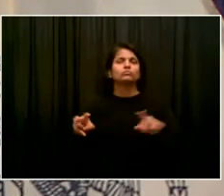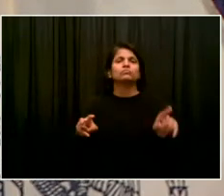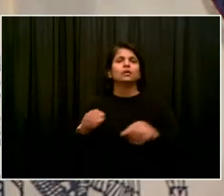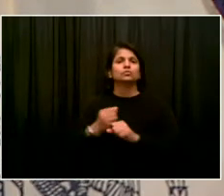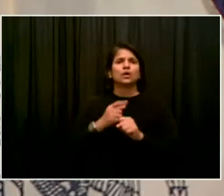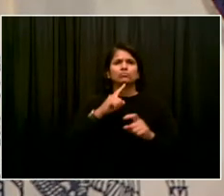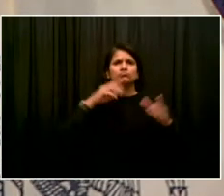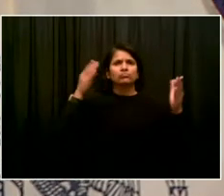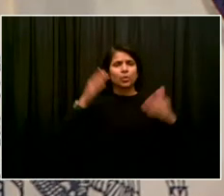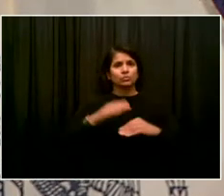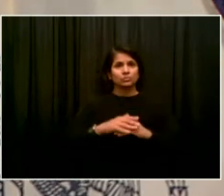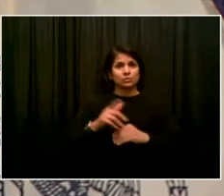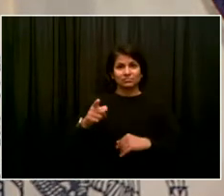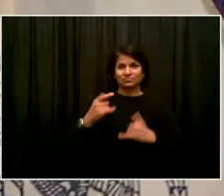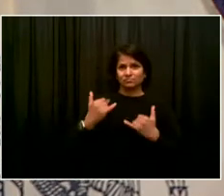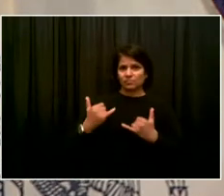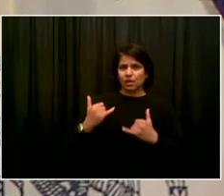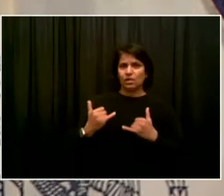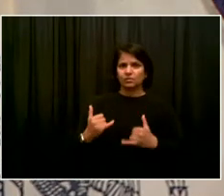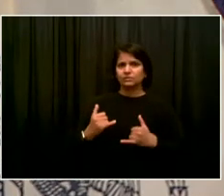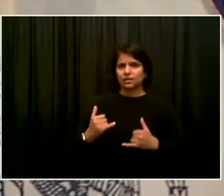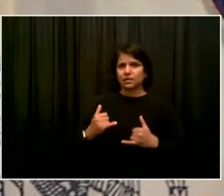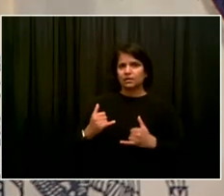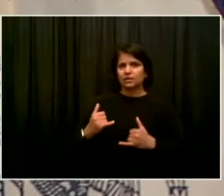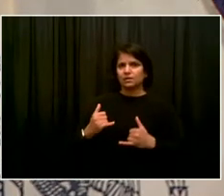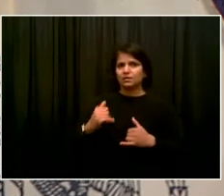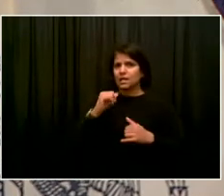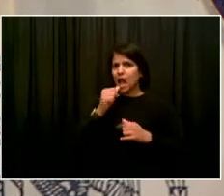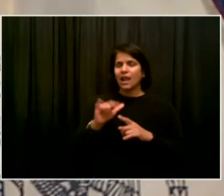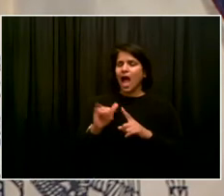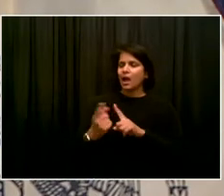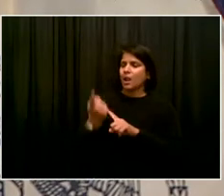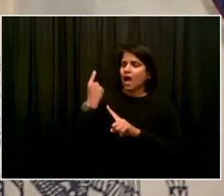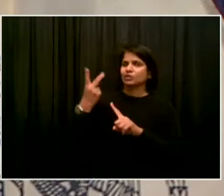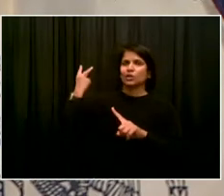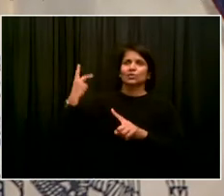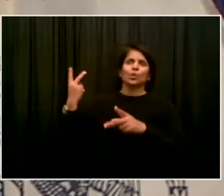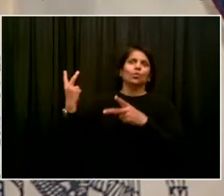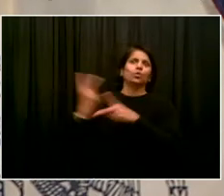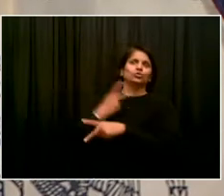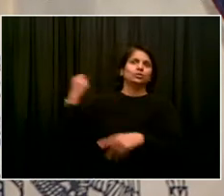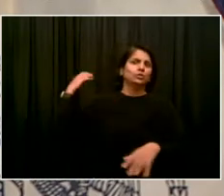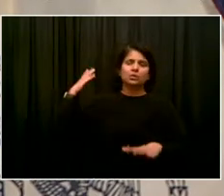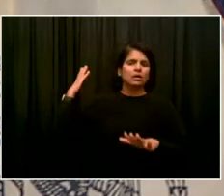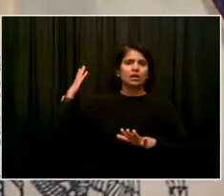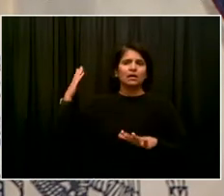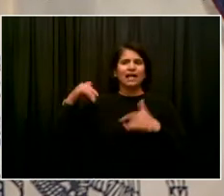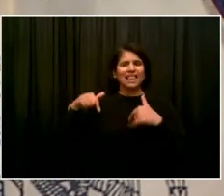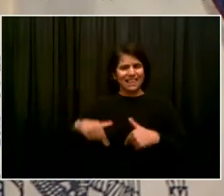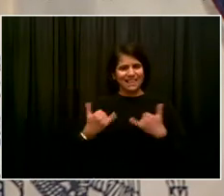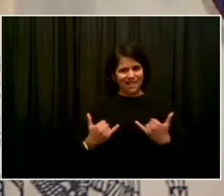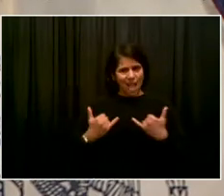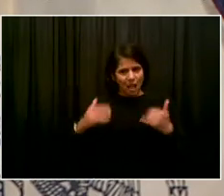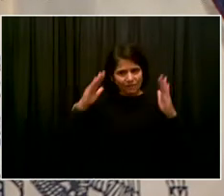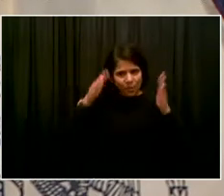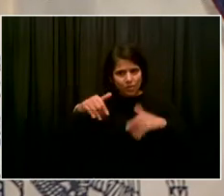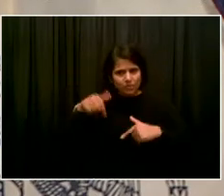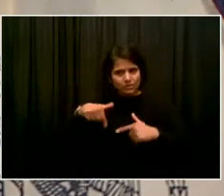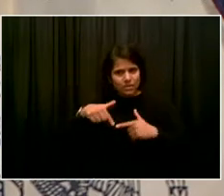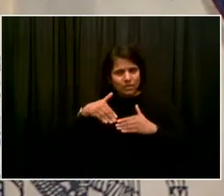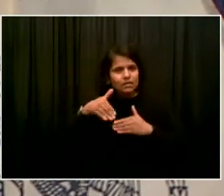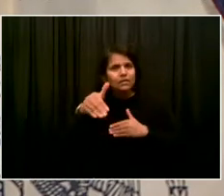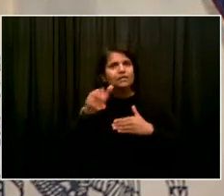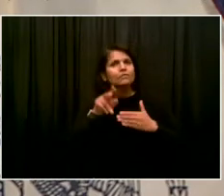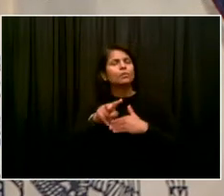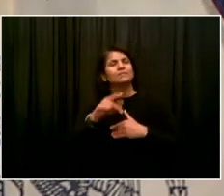As to keeping the schools consistent and how important that is for the kids' experience and the parents' experience, Chancellor,